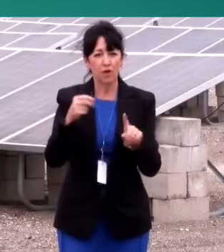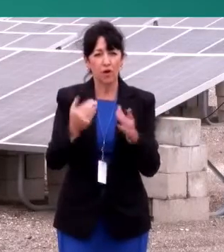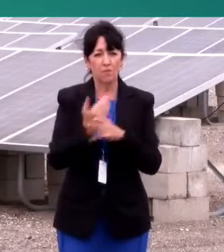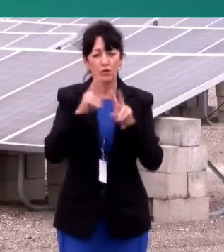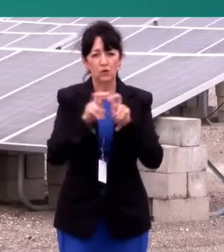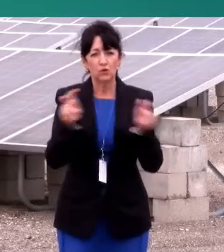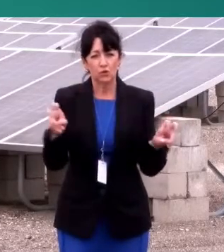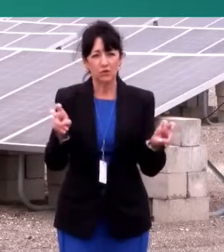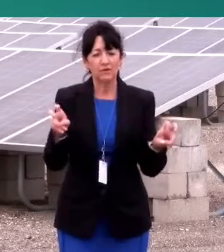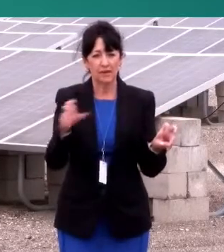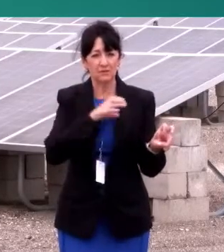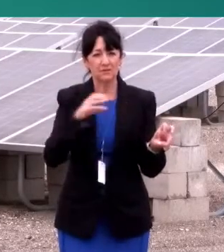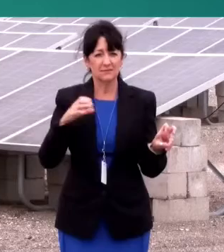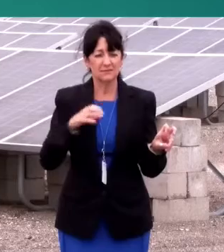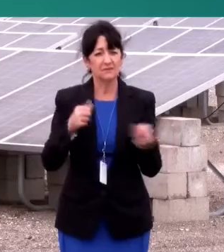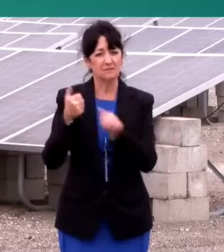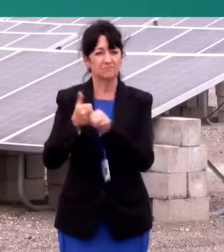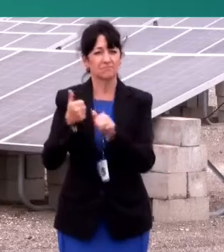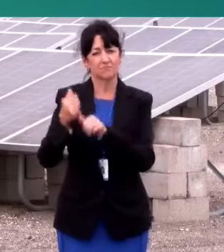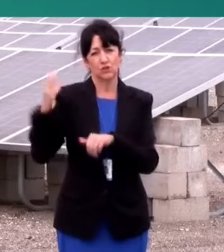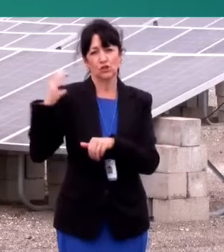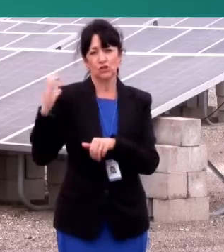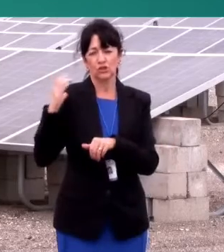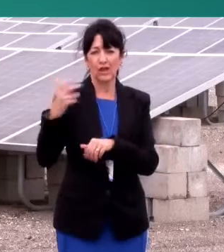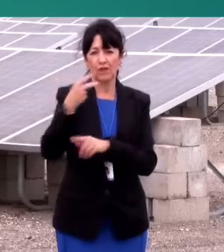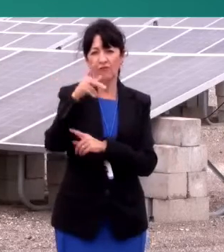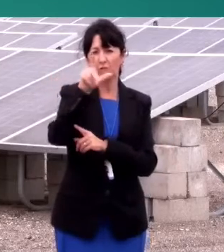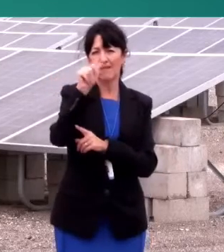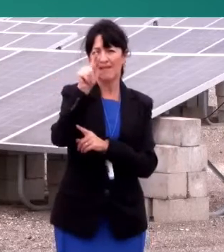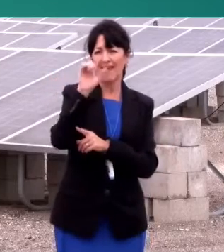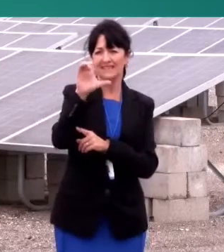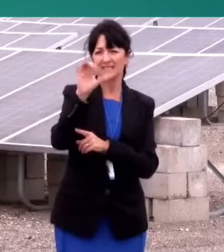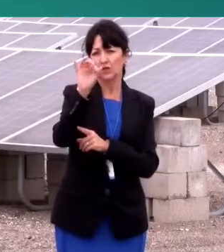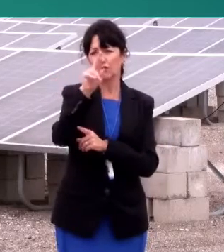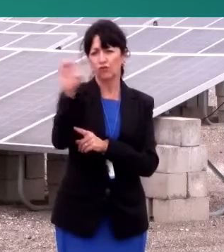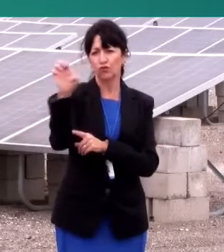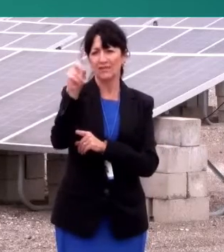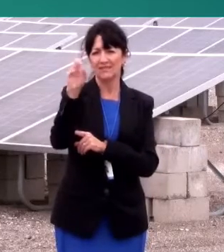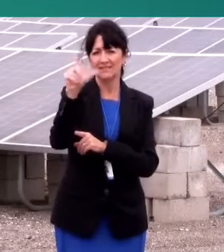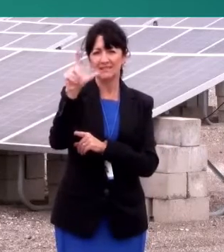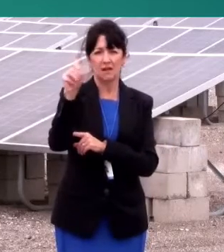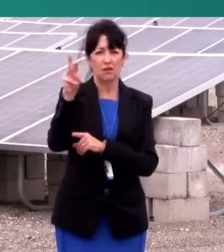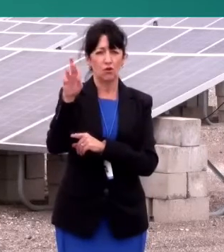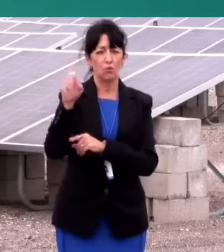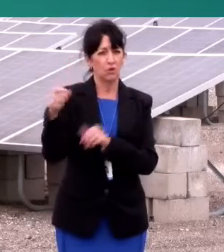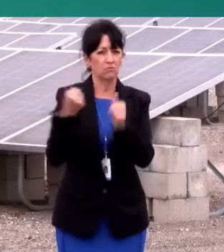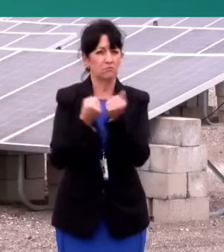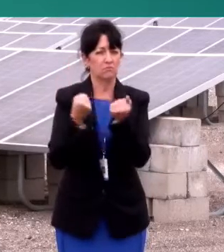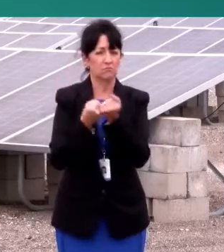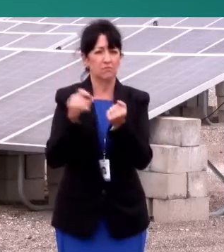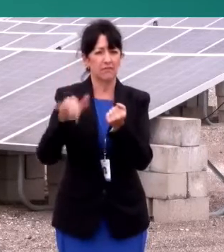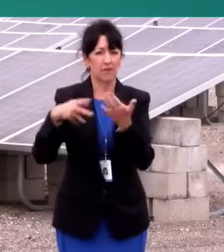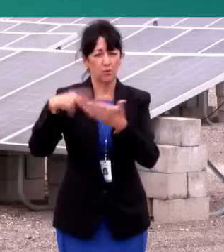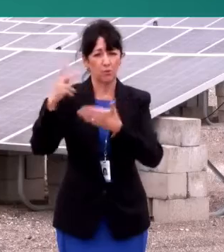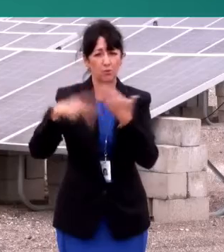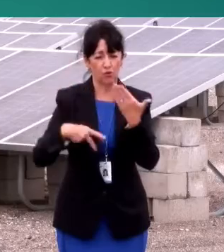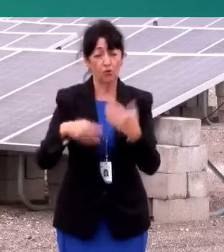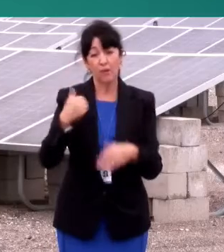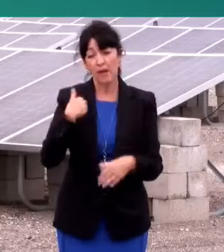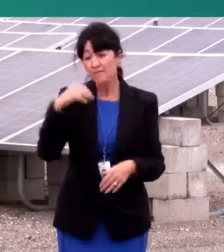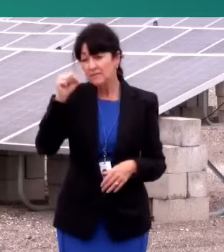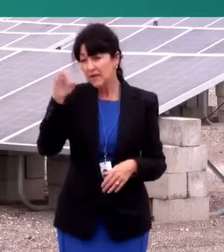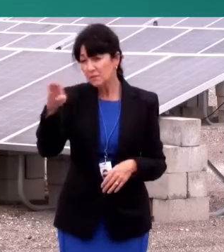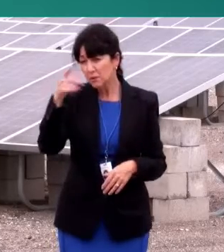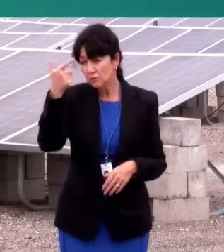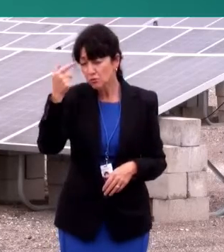the chair of Plastic Free Delaware, will be speaking about that one. And we have Senate Bill 21, which is